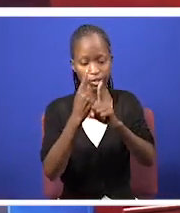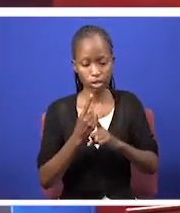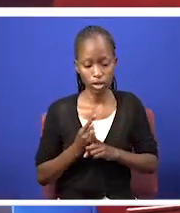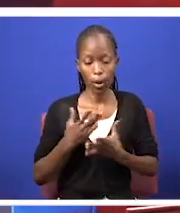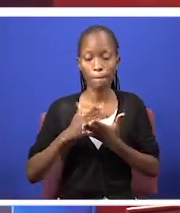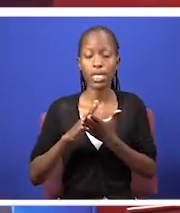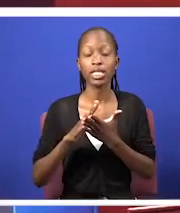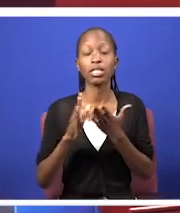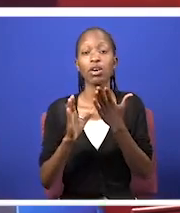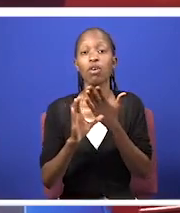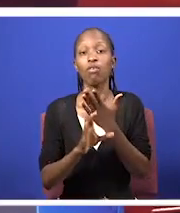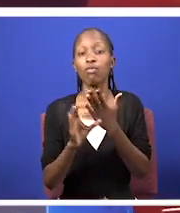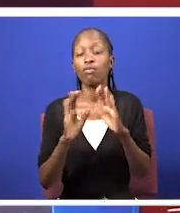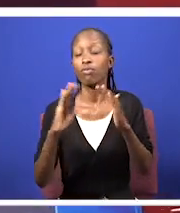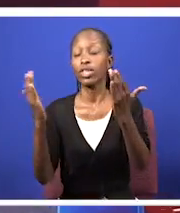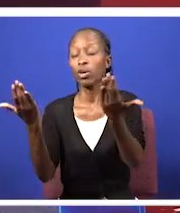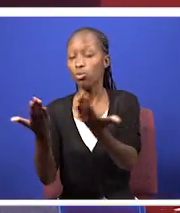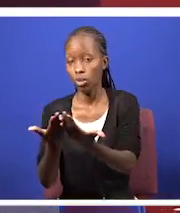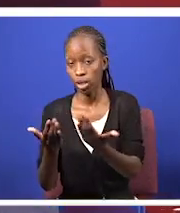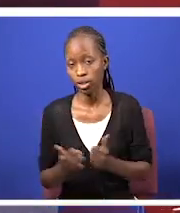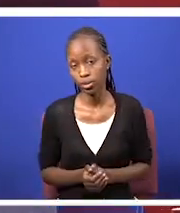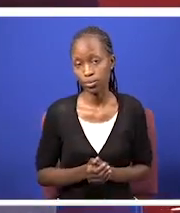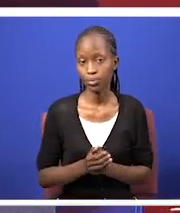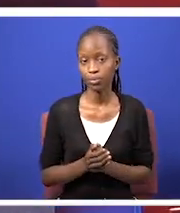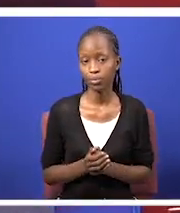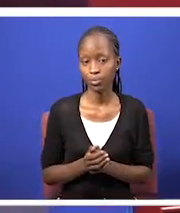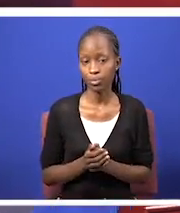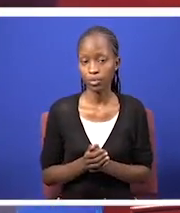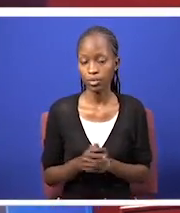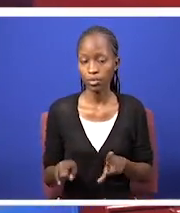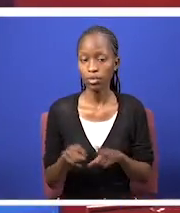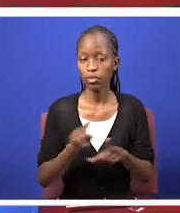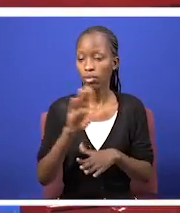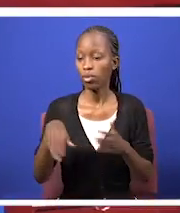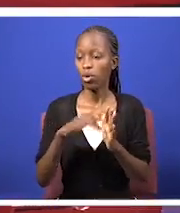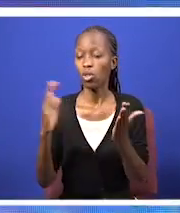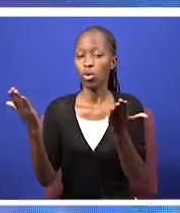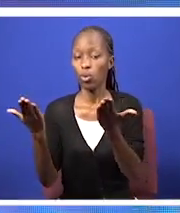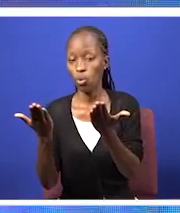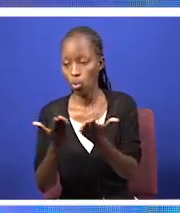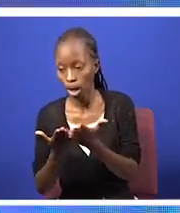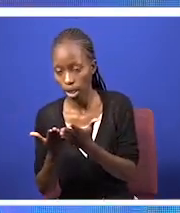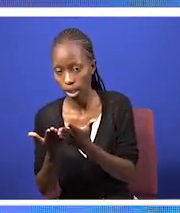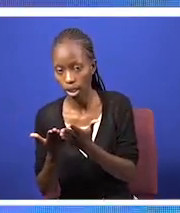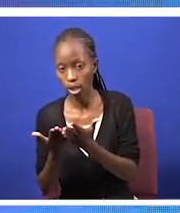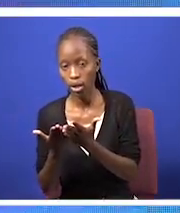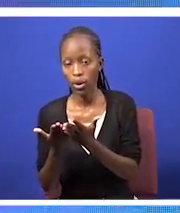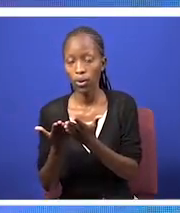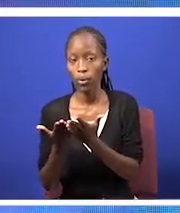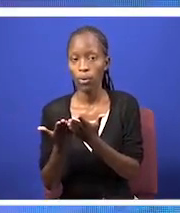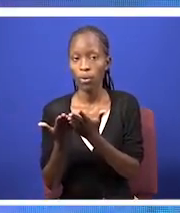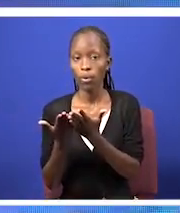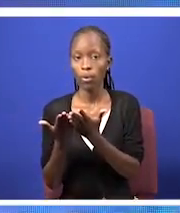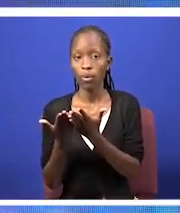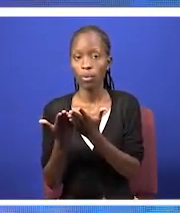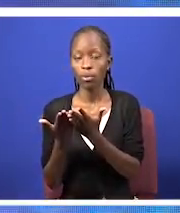that God is going to transform Namibia. It is through us and the working of the Holy Spirit that the rest of the world will come under the authority of the